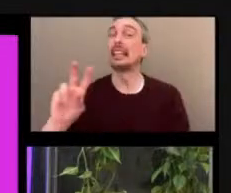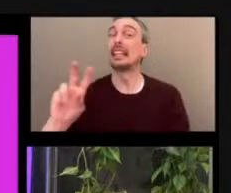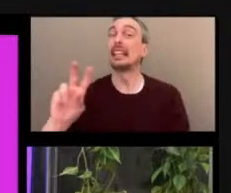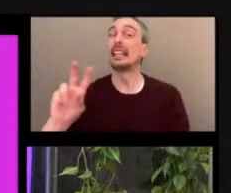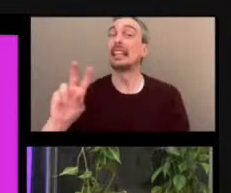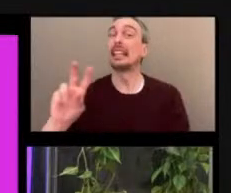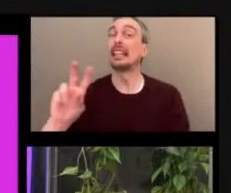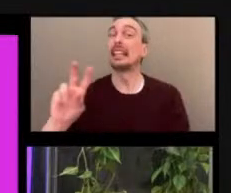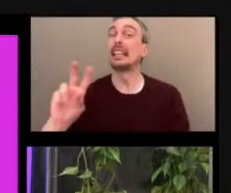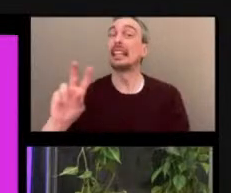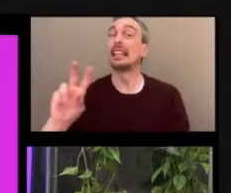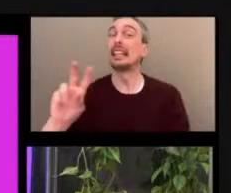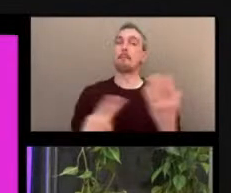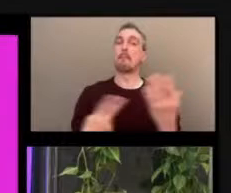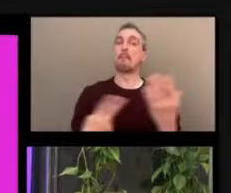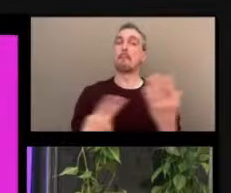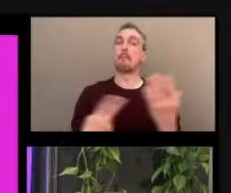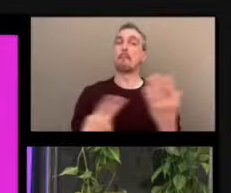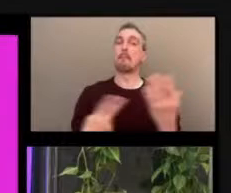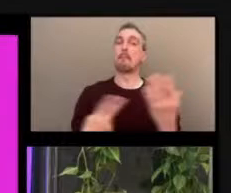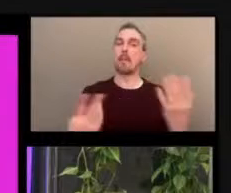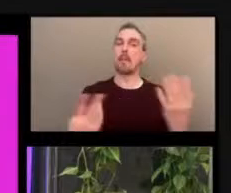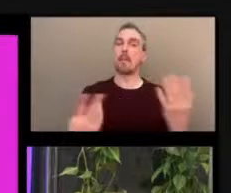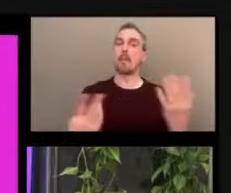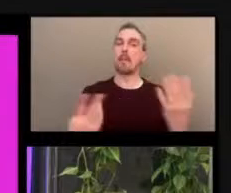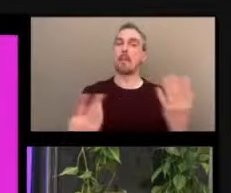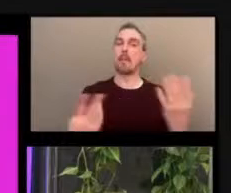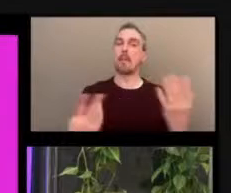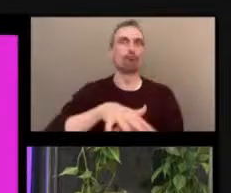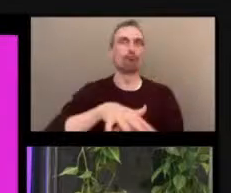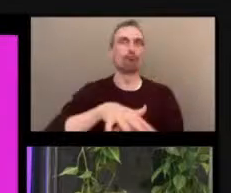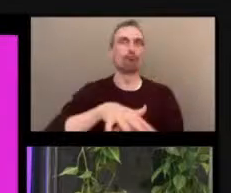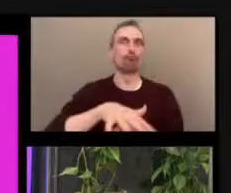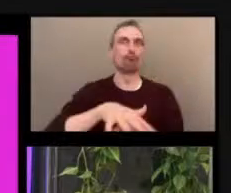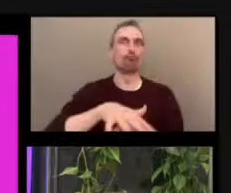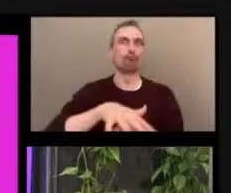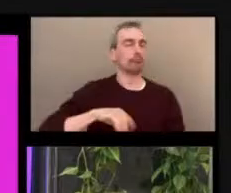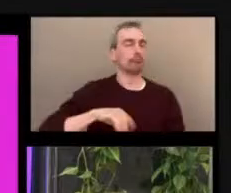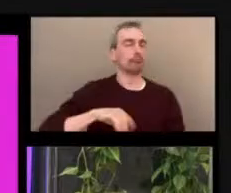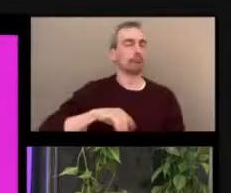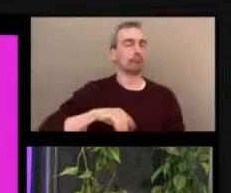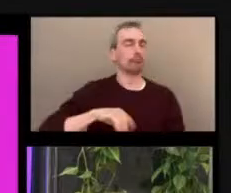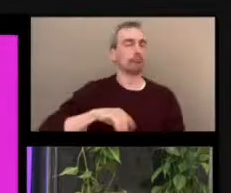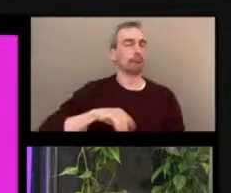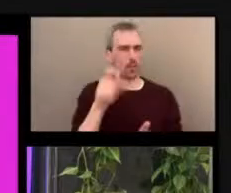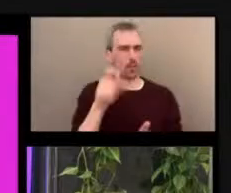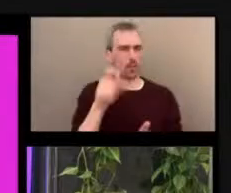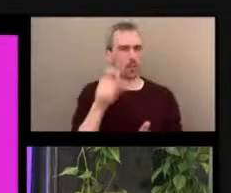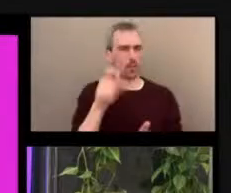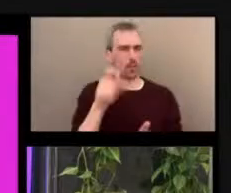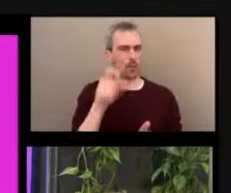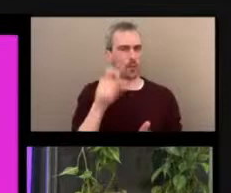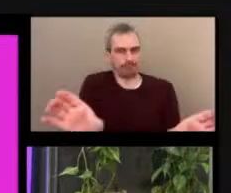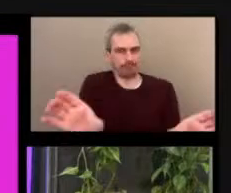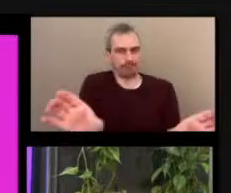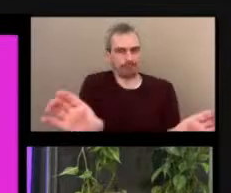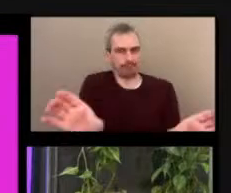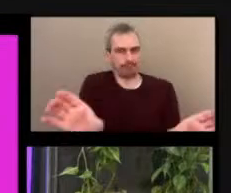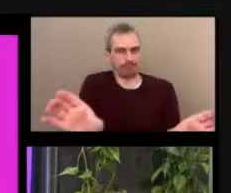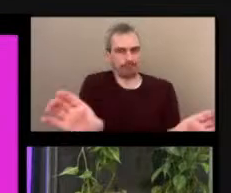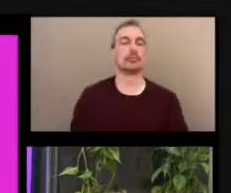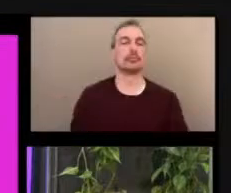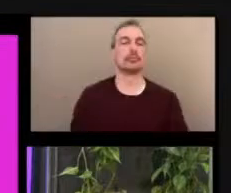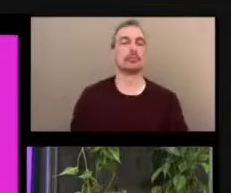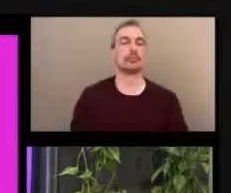case. All right. Okay, so this is where we get down to, that should be Continuous